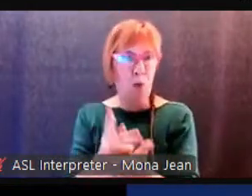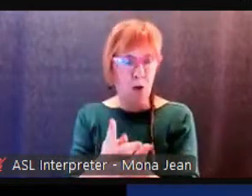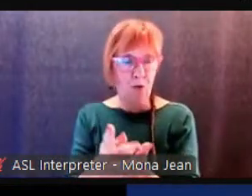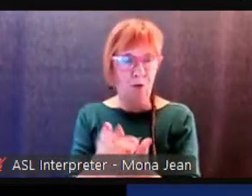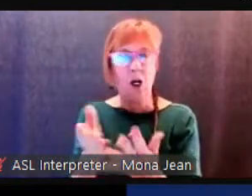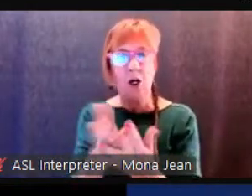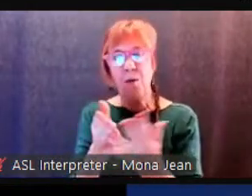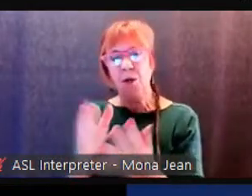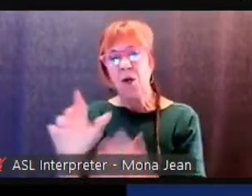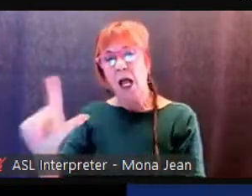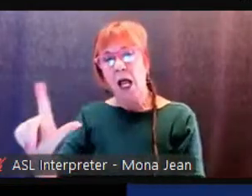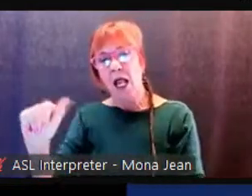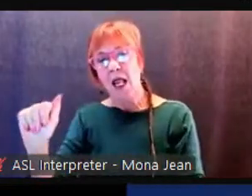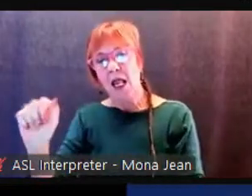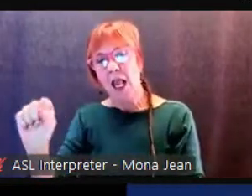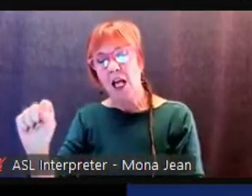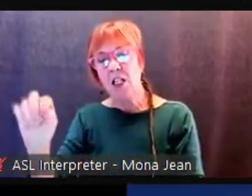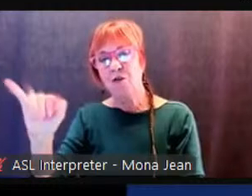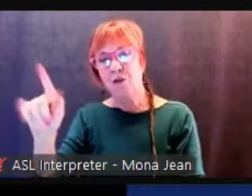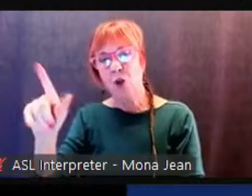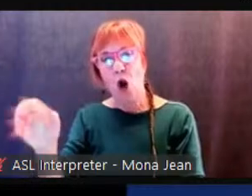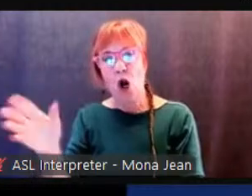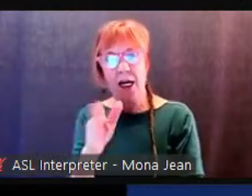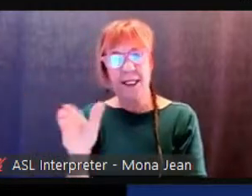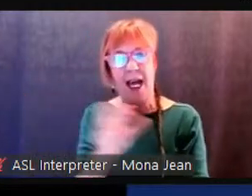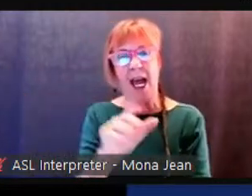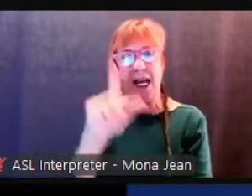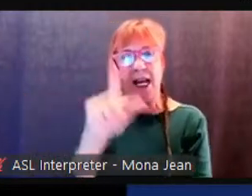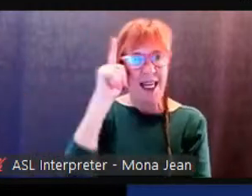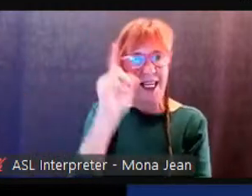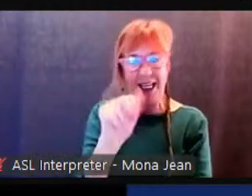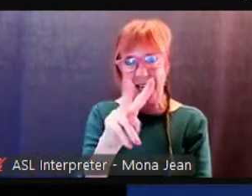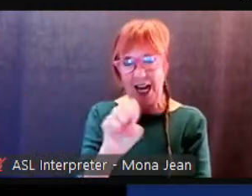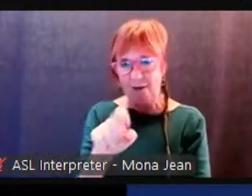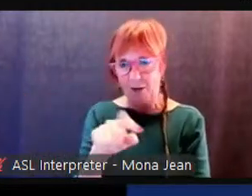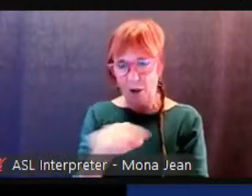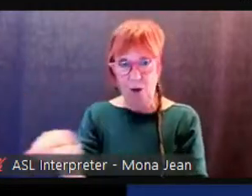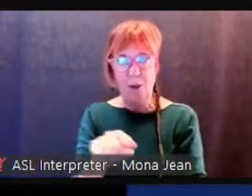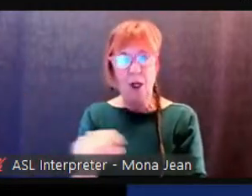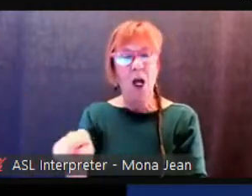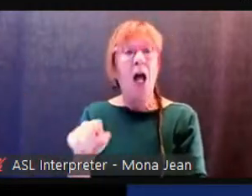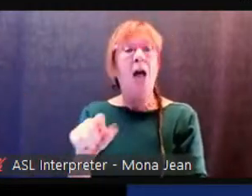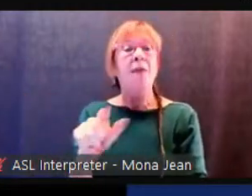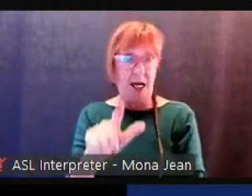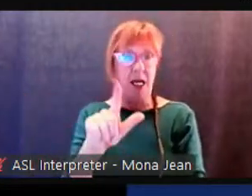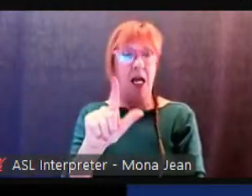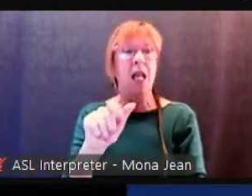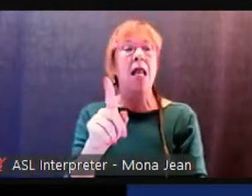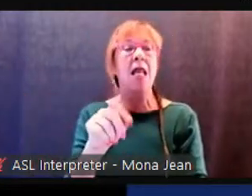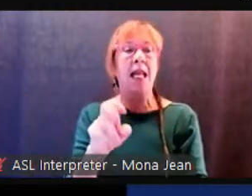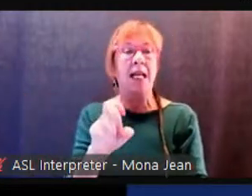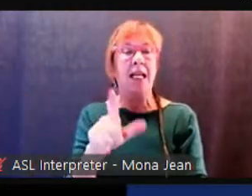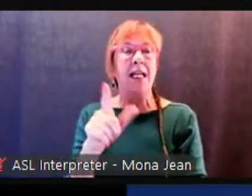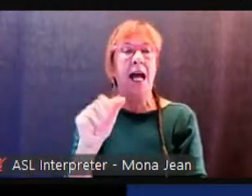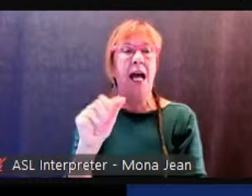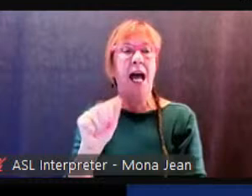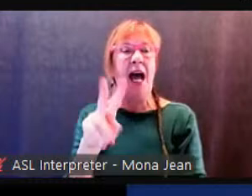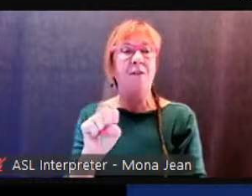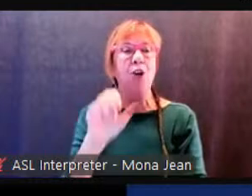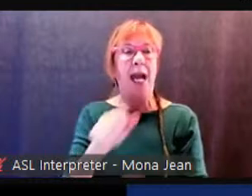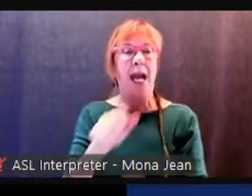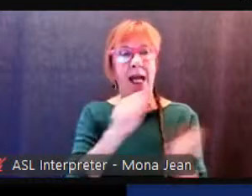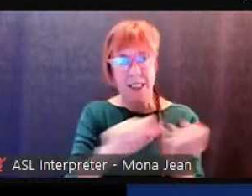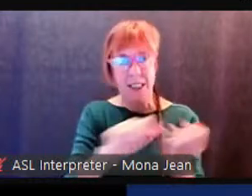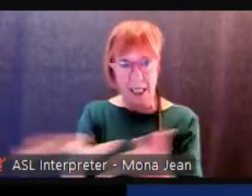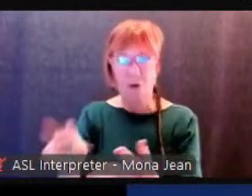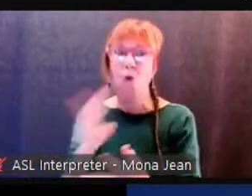Las Flores and Lincoln Avenue. Once that is approved, Lincoln Avenue will start to deliver water into